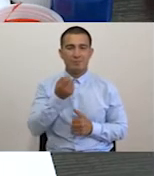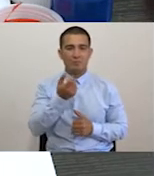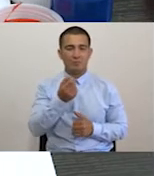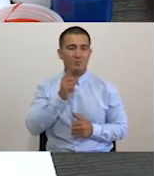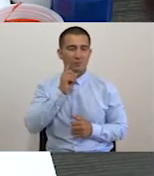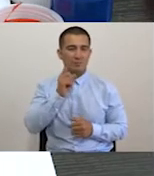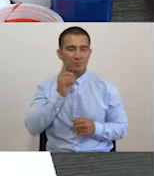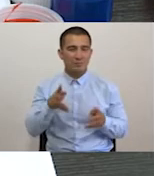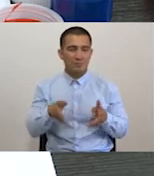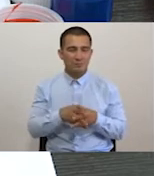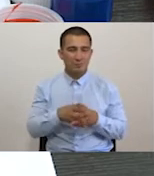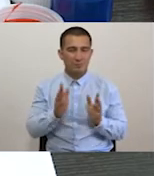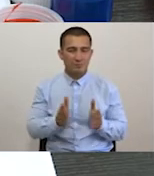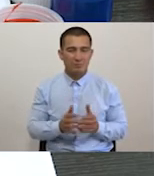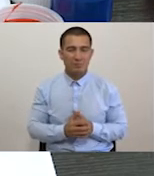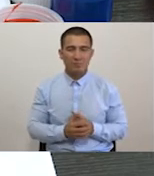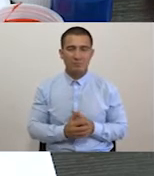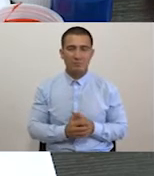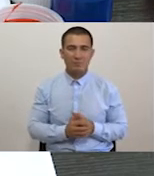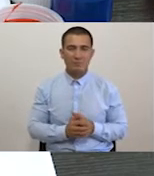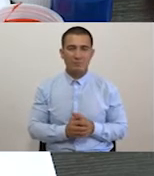biroz yashil rang qo'shsak,